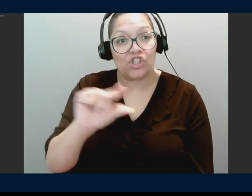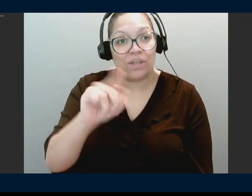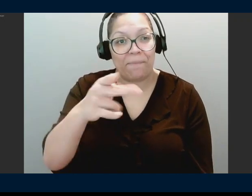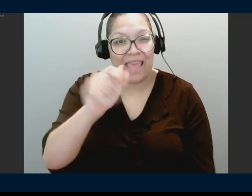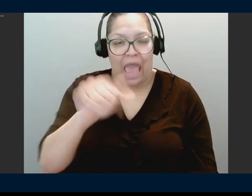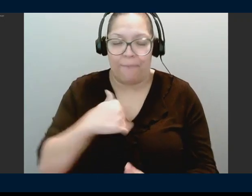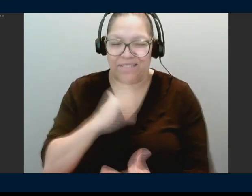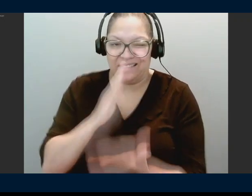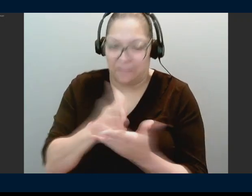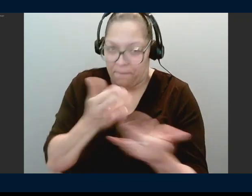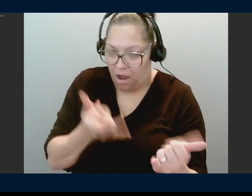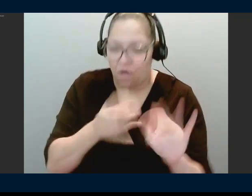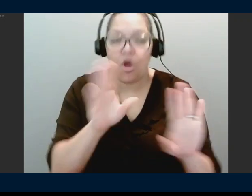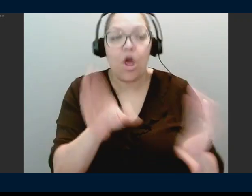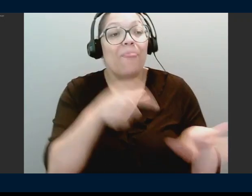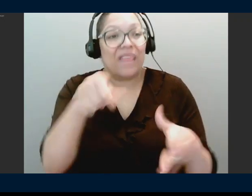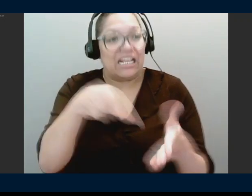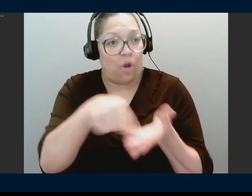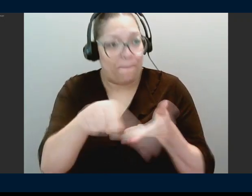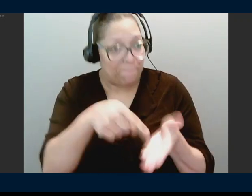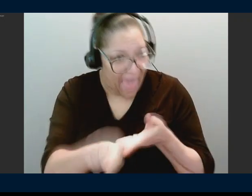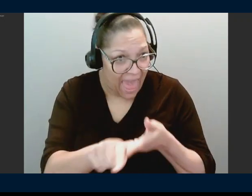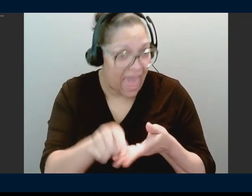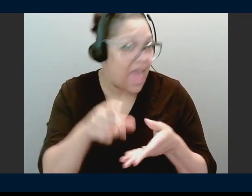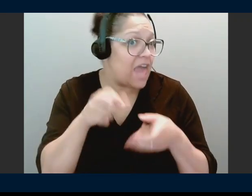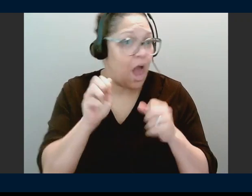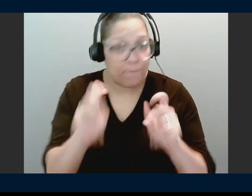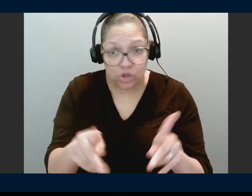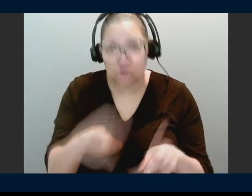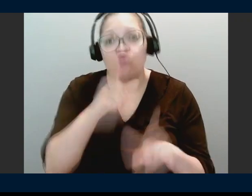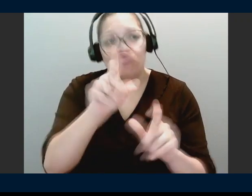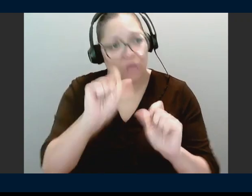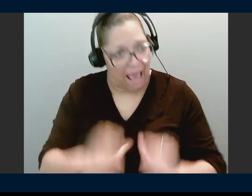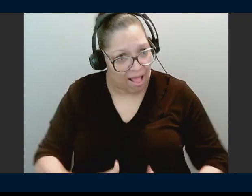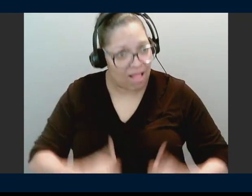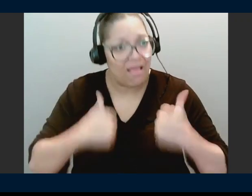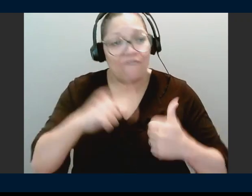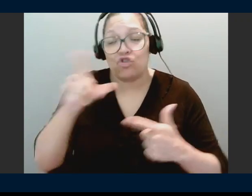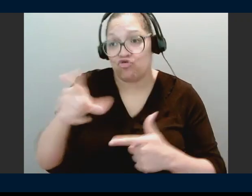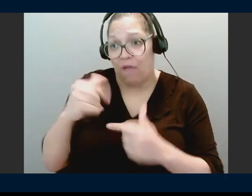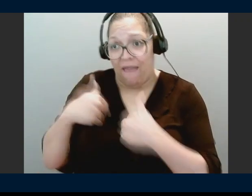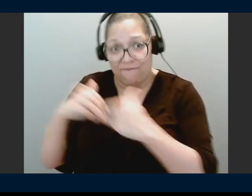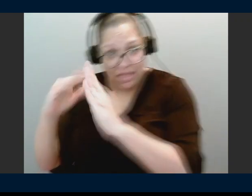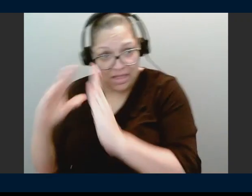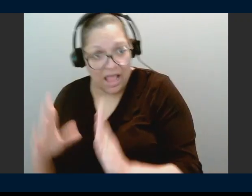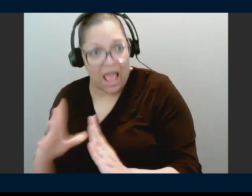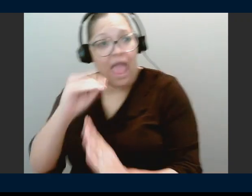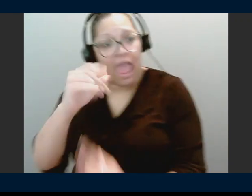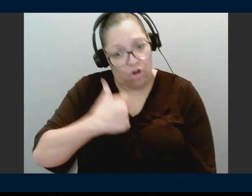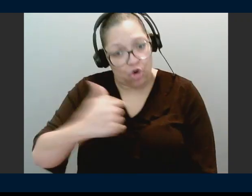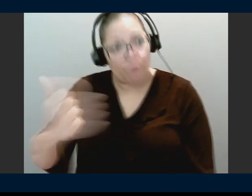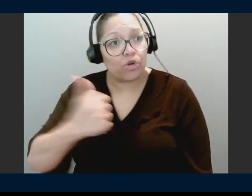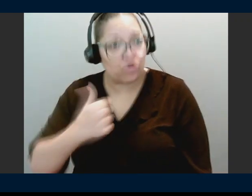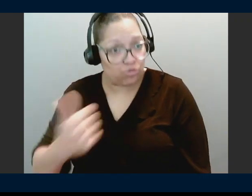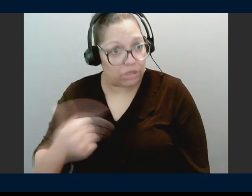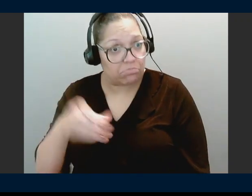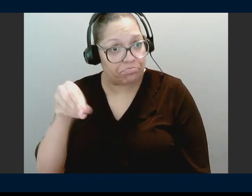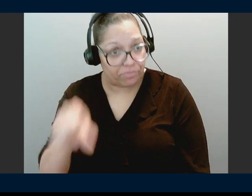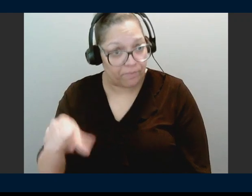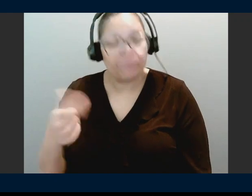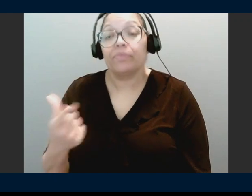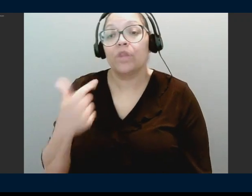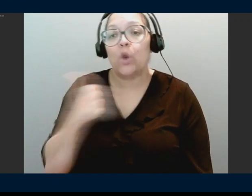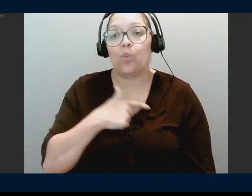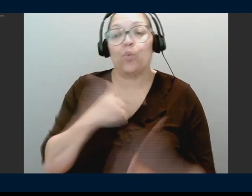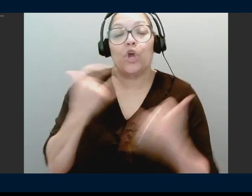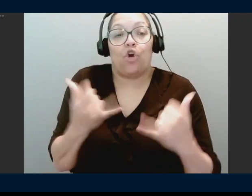paid opportunities, so that includes a living wage, assistance with lodging, and also assistance with commuting. We currently have an announcement open